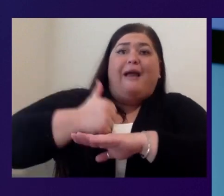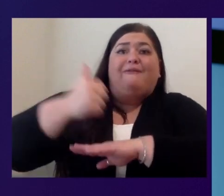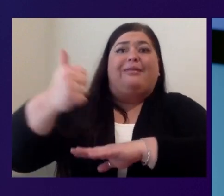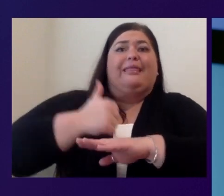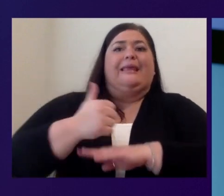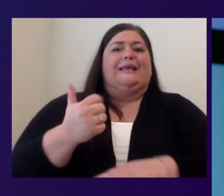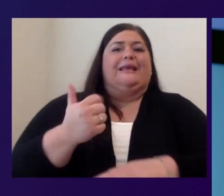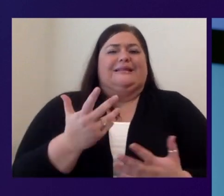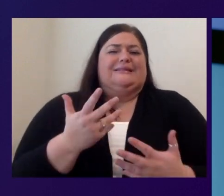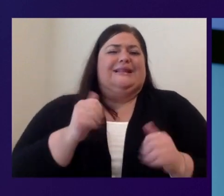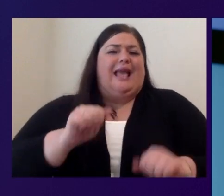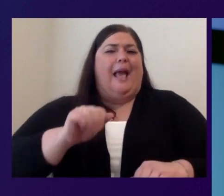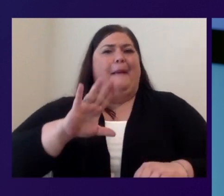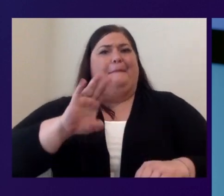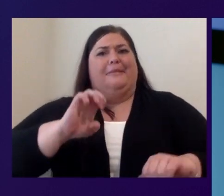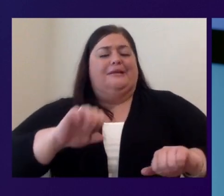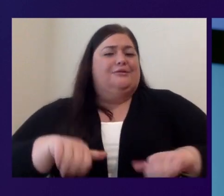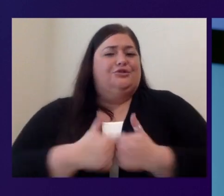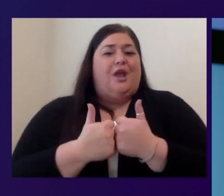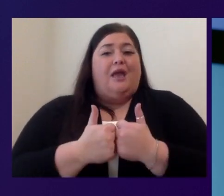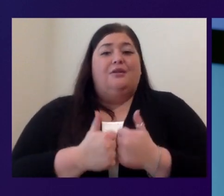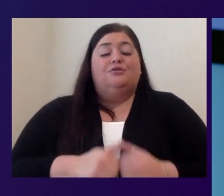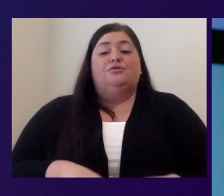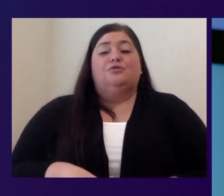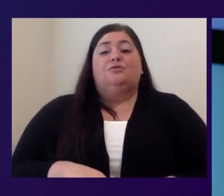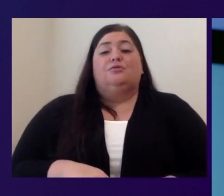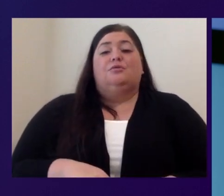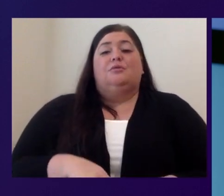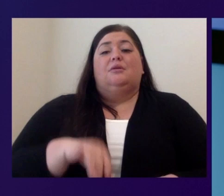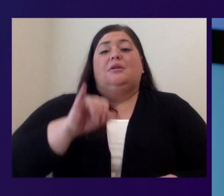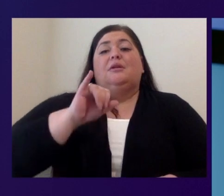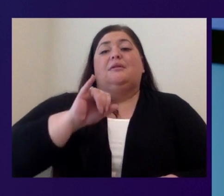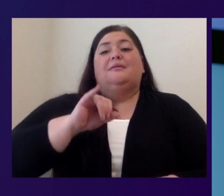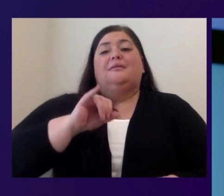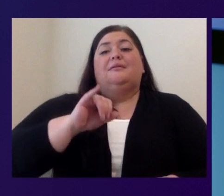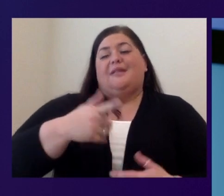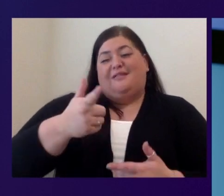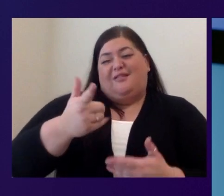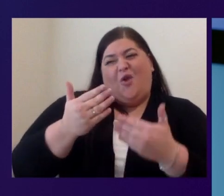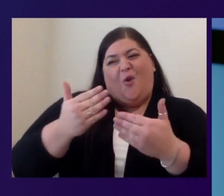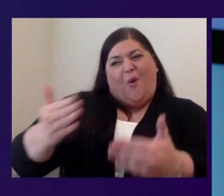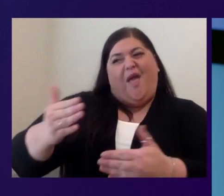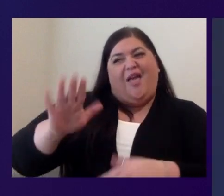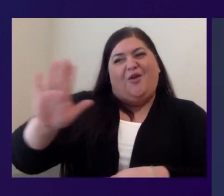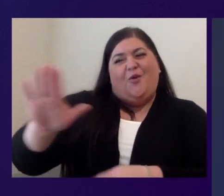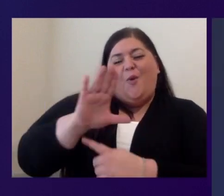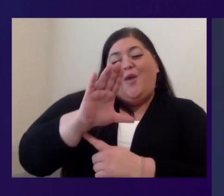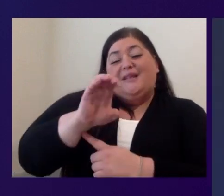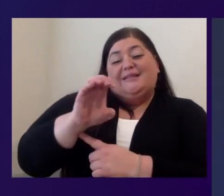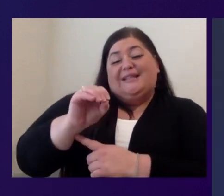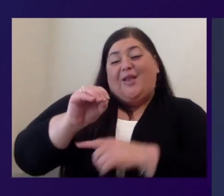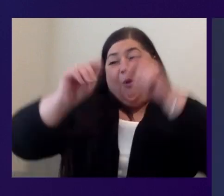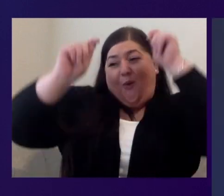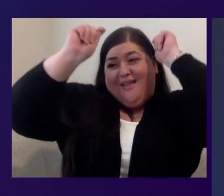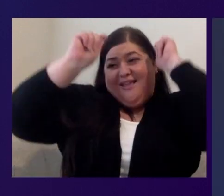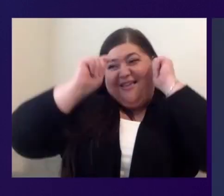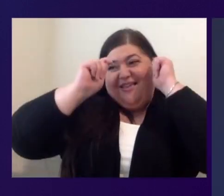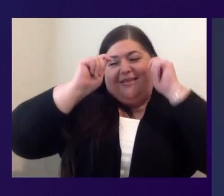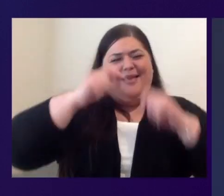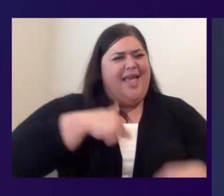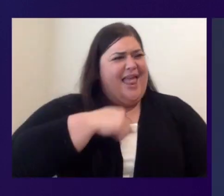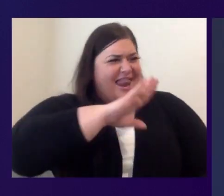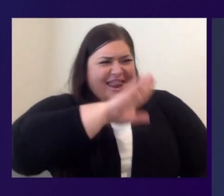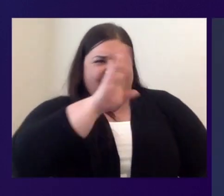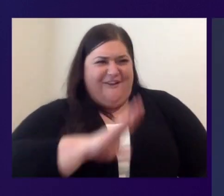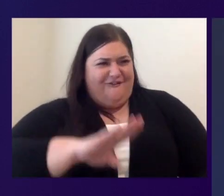So if you think about, again, put your CEO hat, you are working for the... I never take it off. You're working for